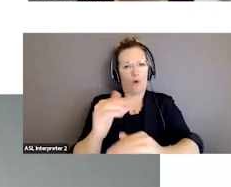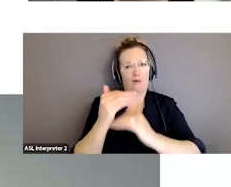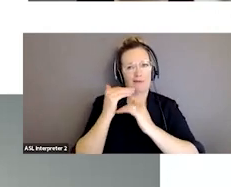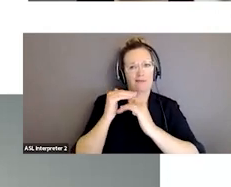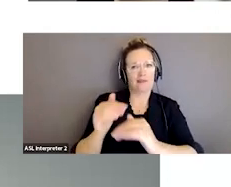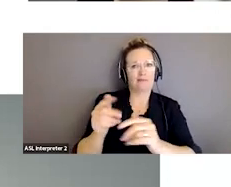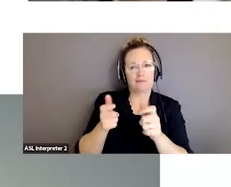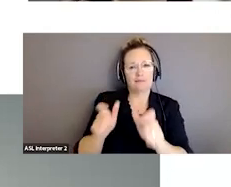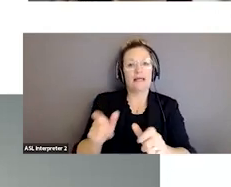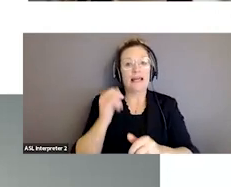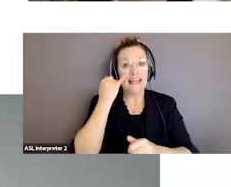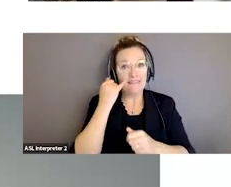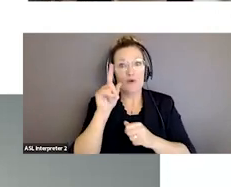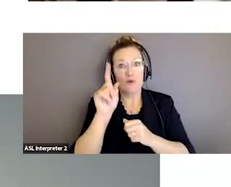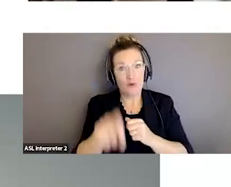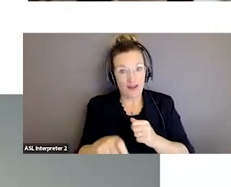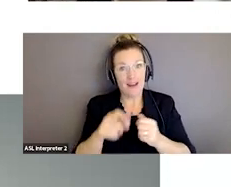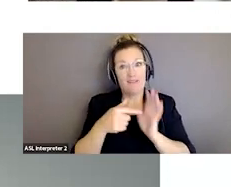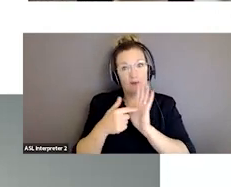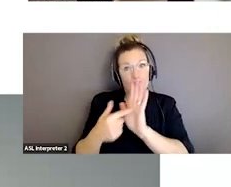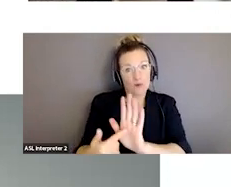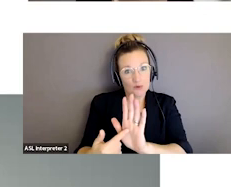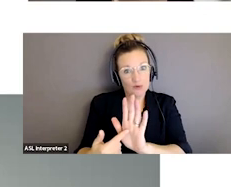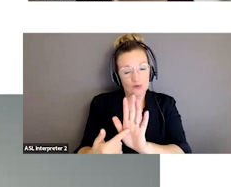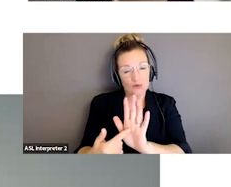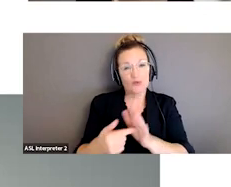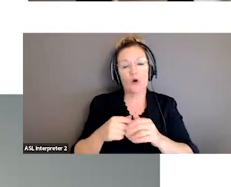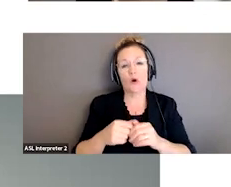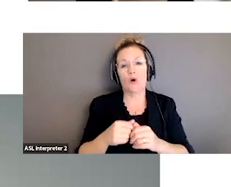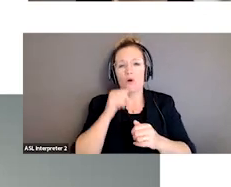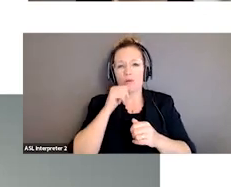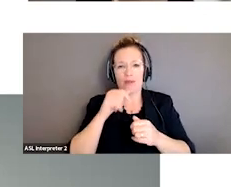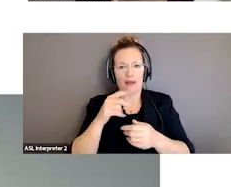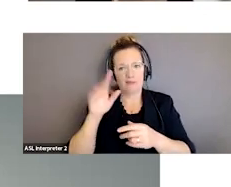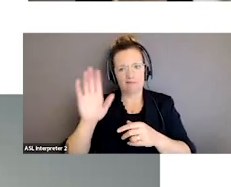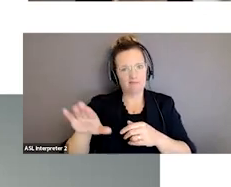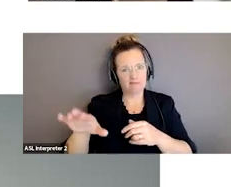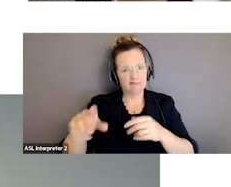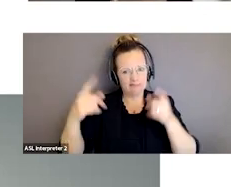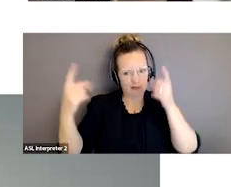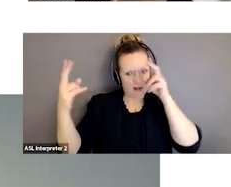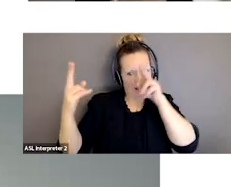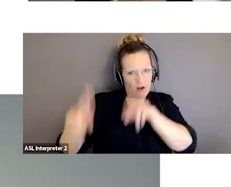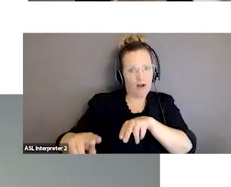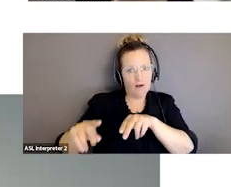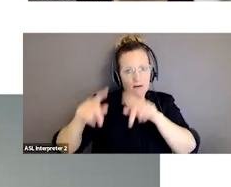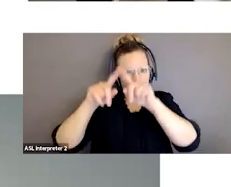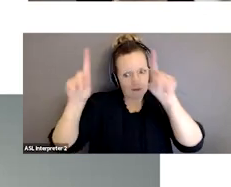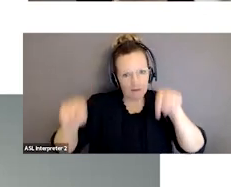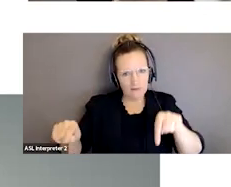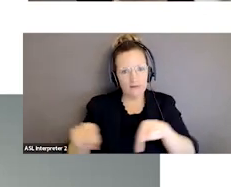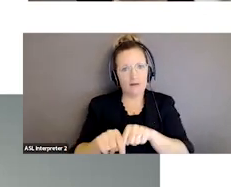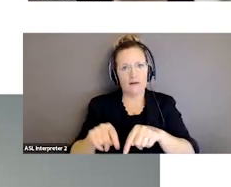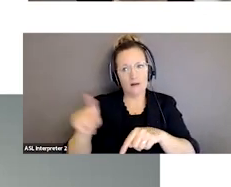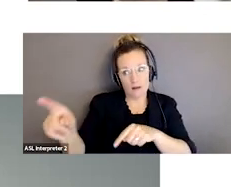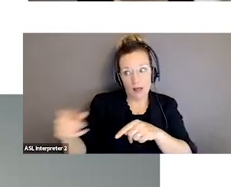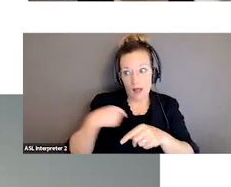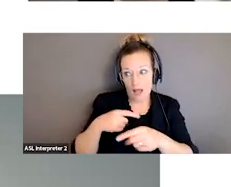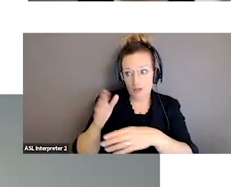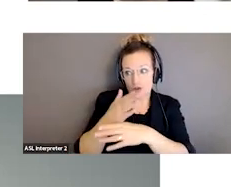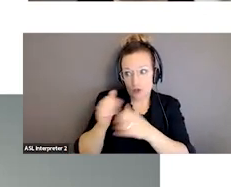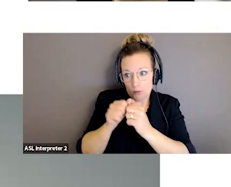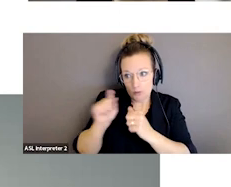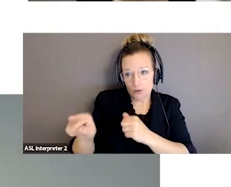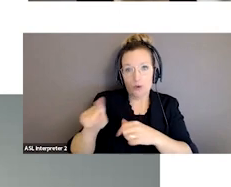do disclose, you should be using non-disclosure agreements in order to prevent further disclosure of the trade secrets